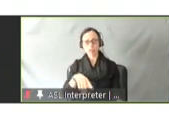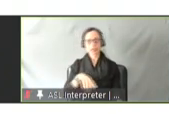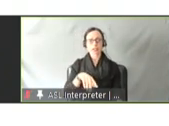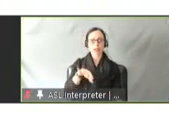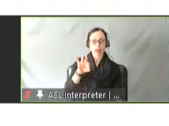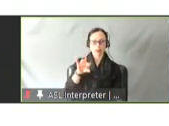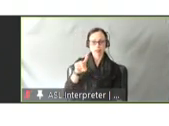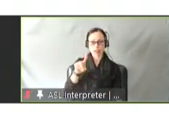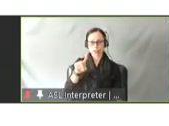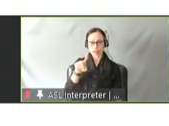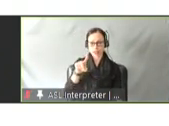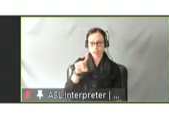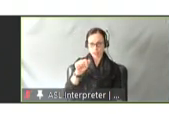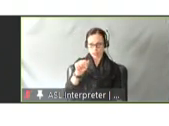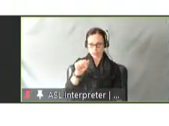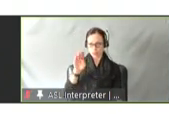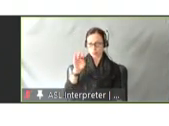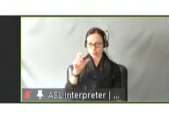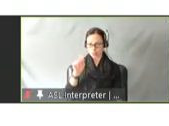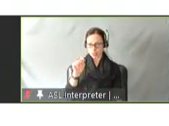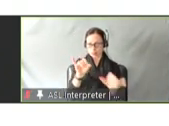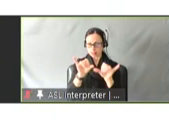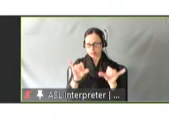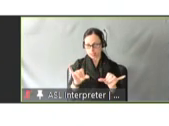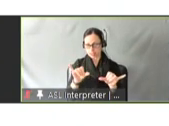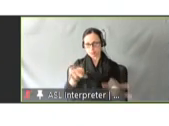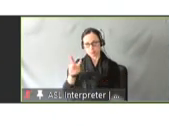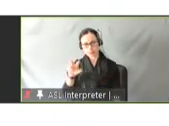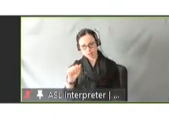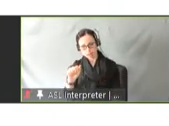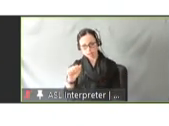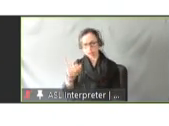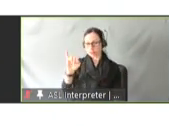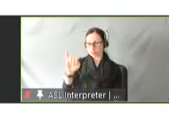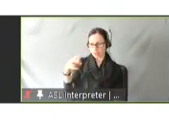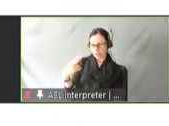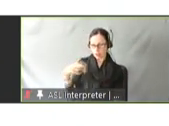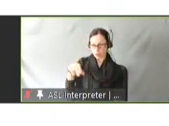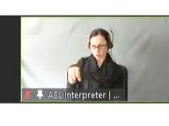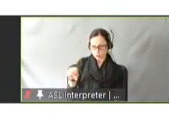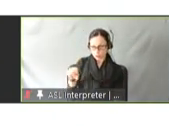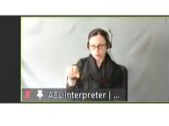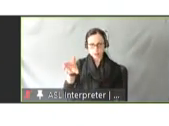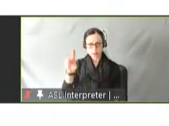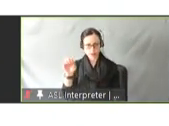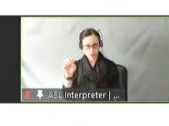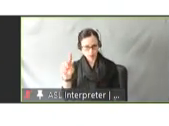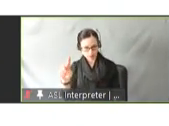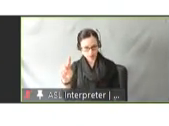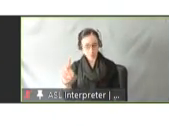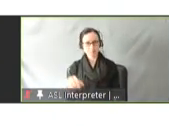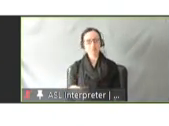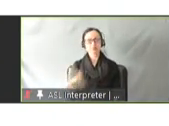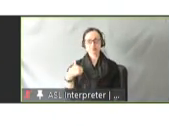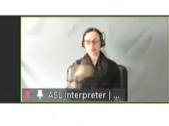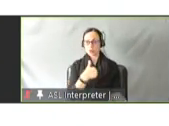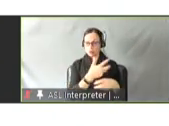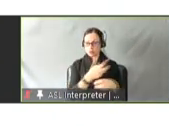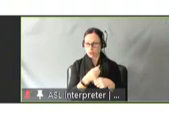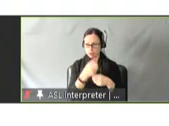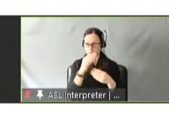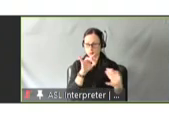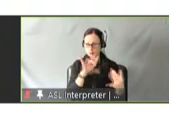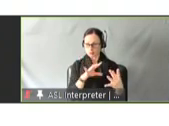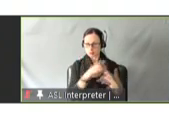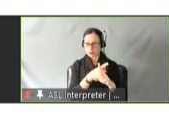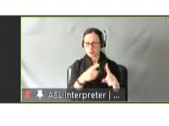FDA BEST system, the Department of Veterans Affairs, the Indian Health Service, and the Departments of Defense. We've also received input from